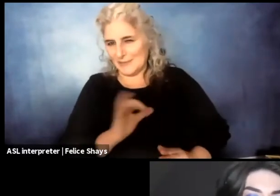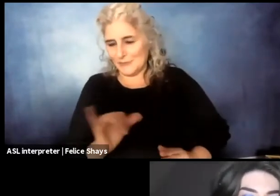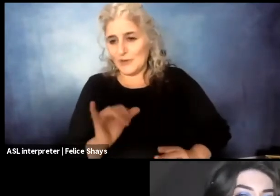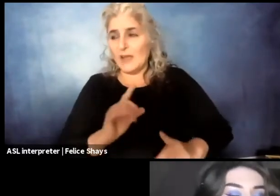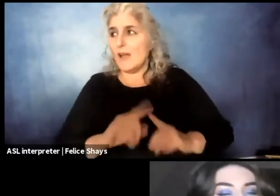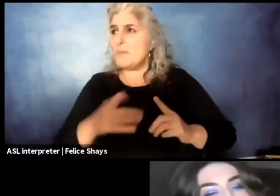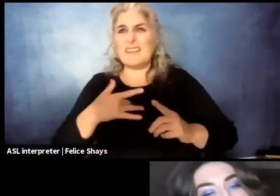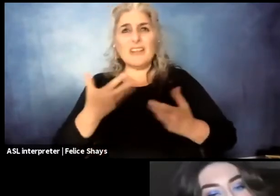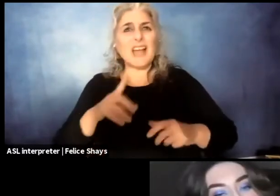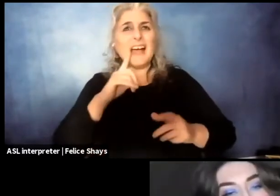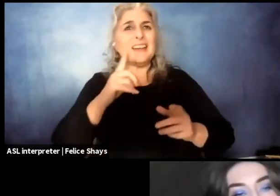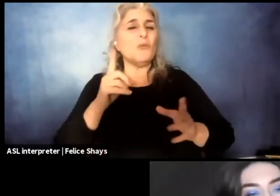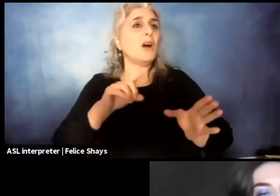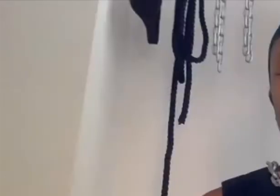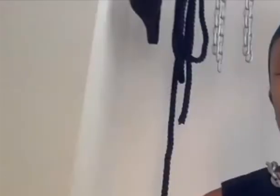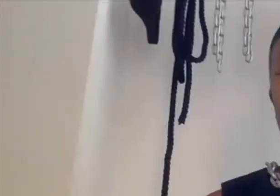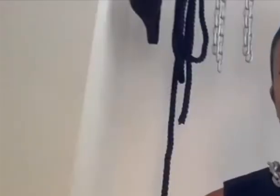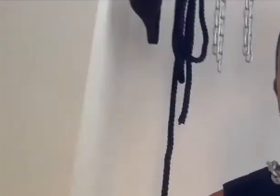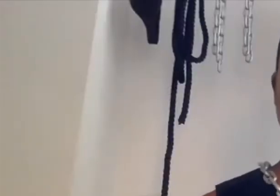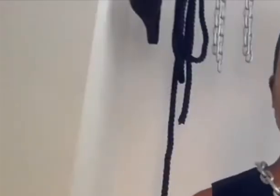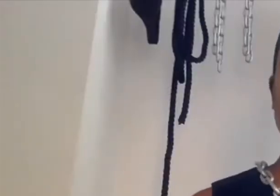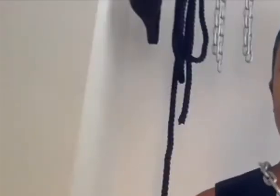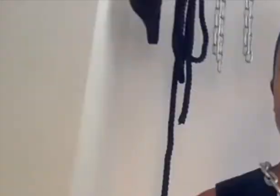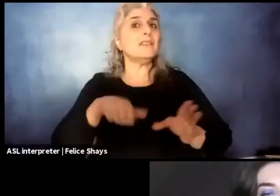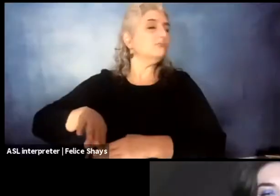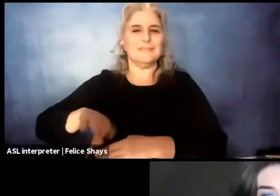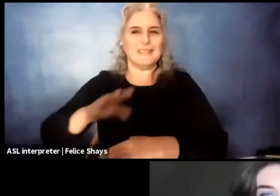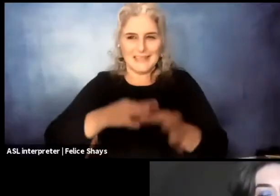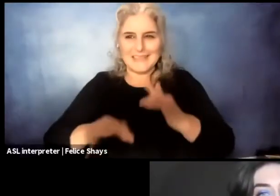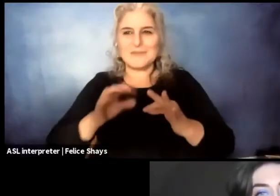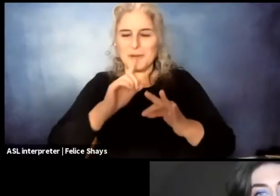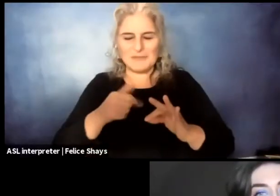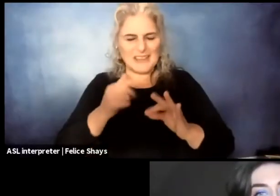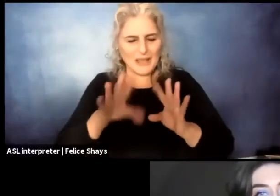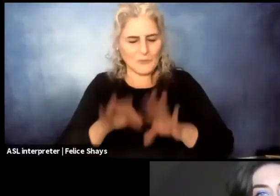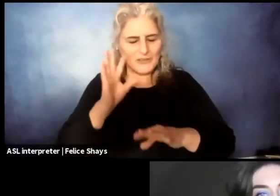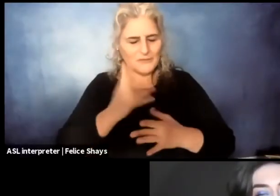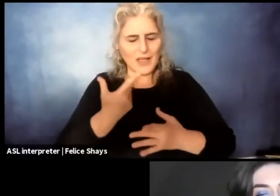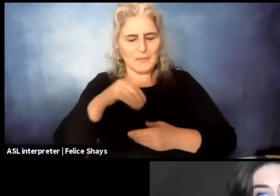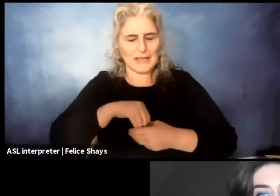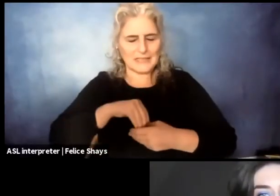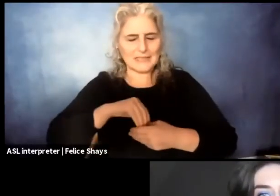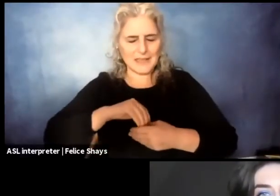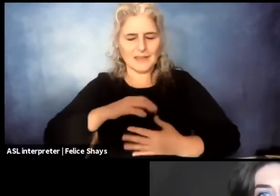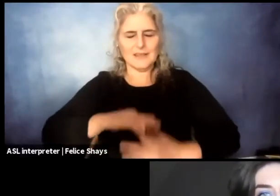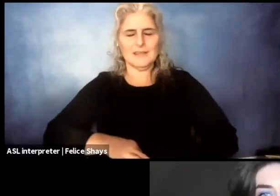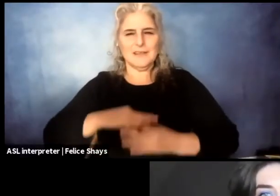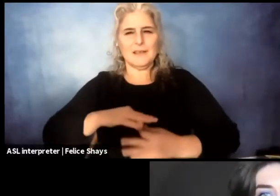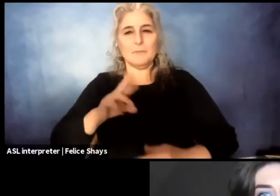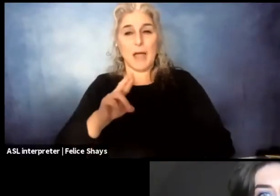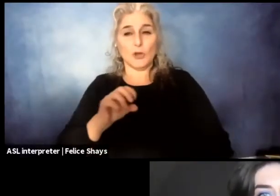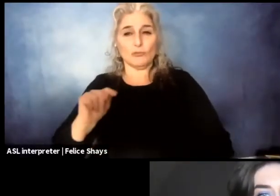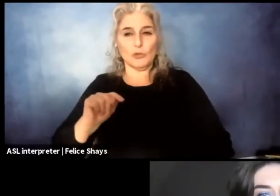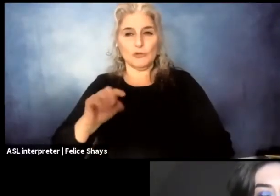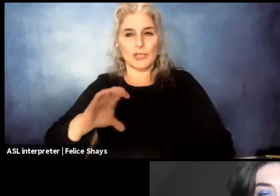this aspect of myself. It's really important for me to work my root chakra to be able to not be sexually frustrated in